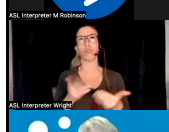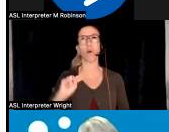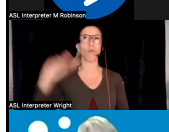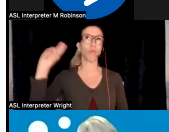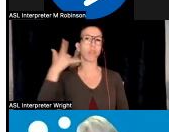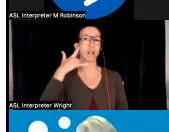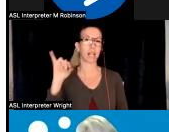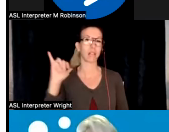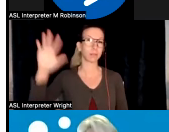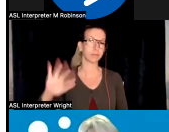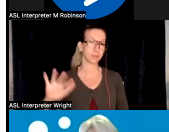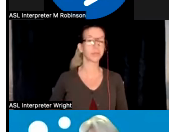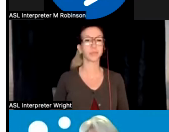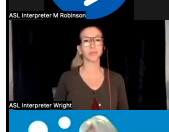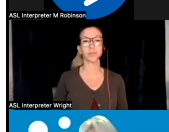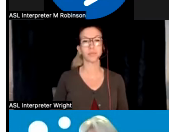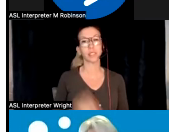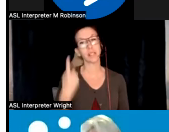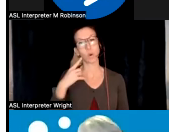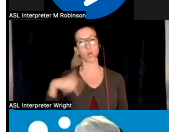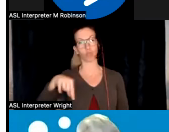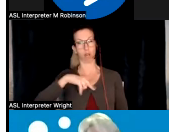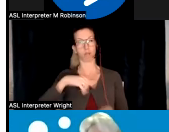California section for our counties.